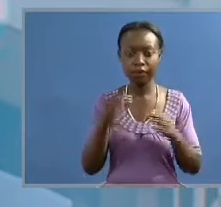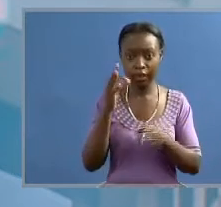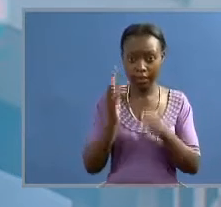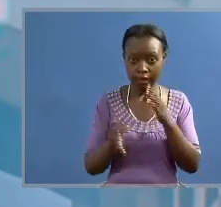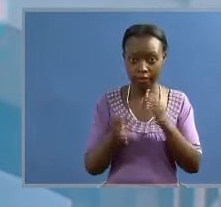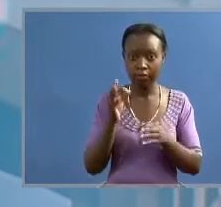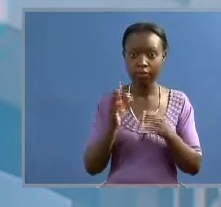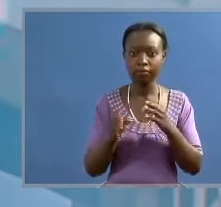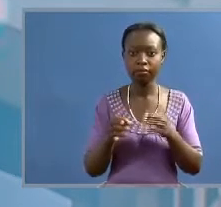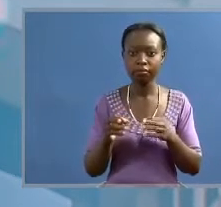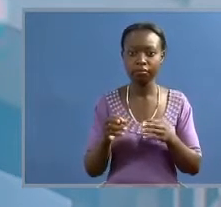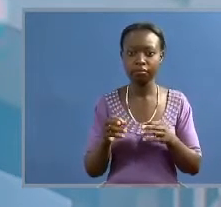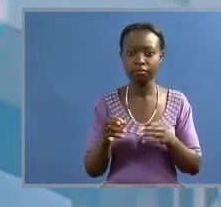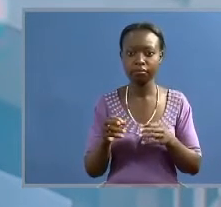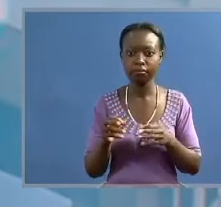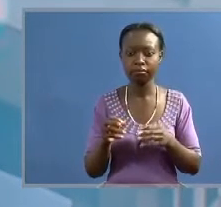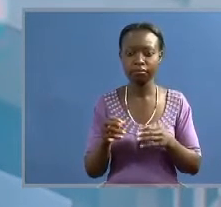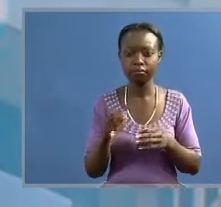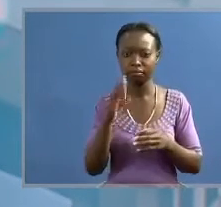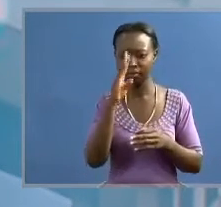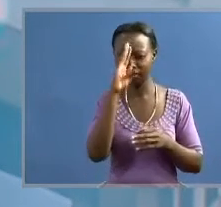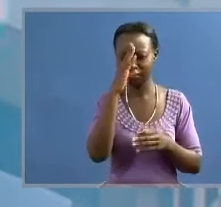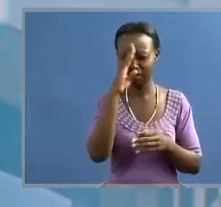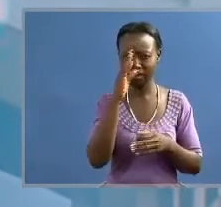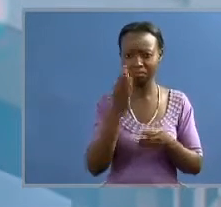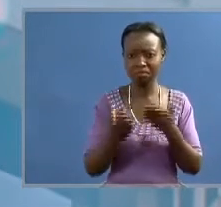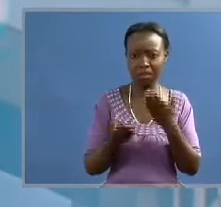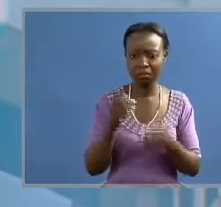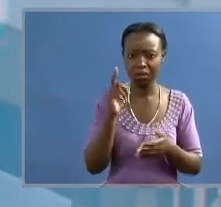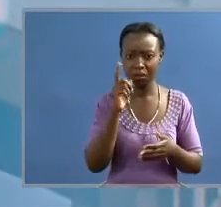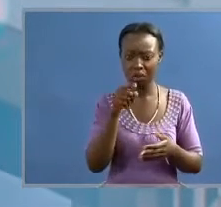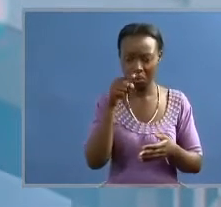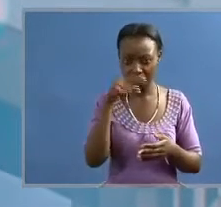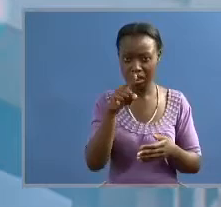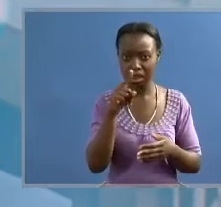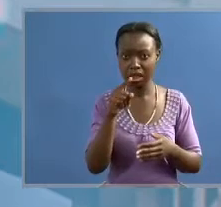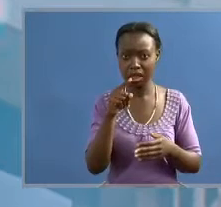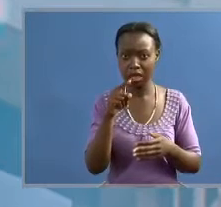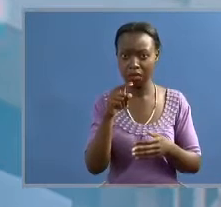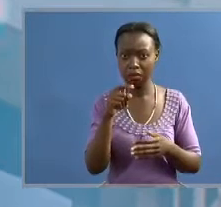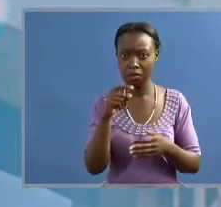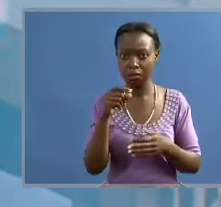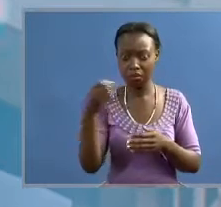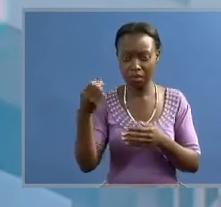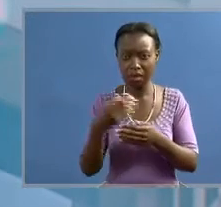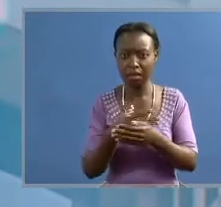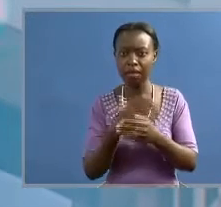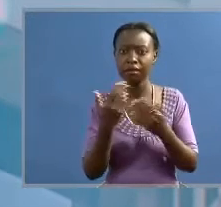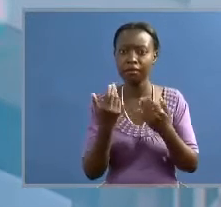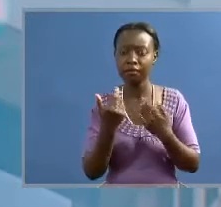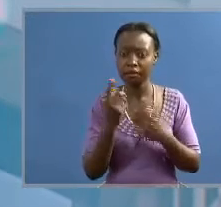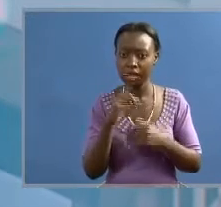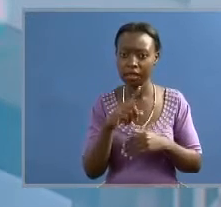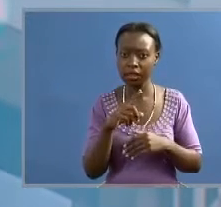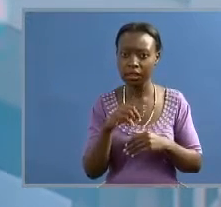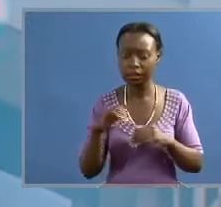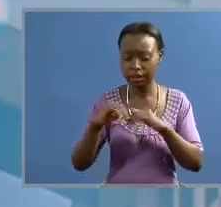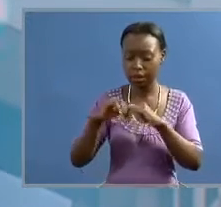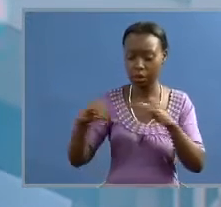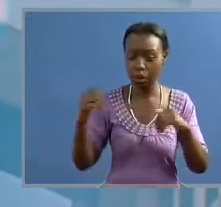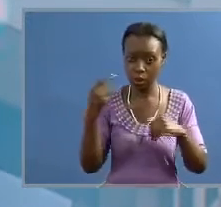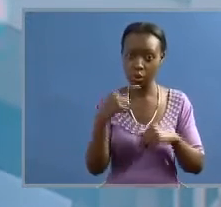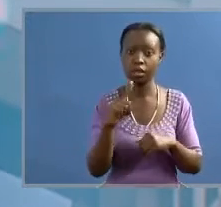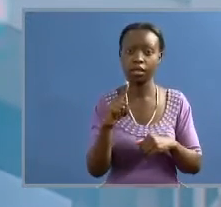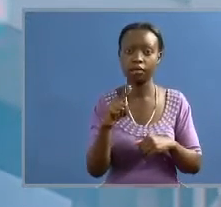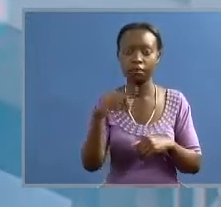If you suspect yourself to be the infected person, then you also self-quarantine yourself. The